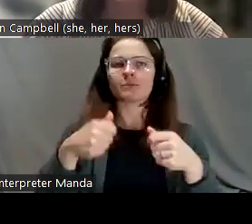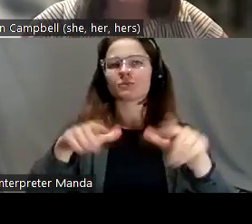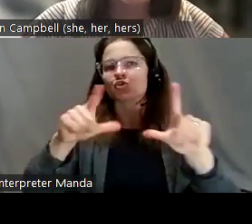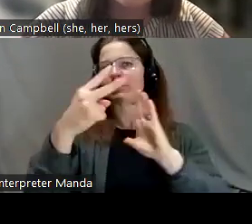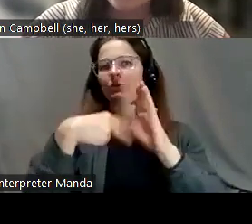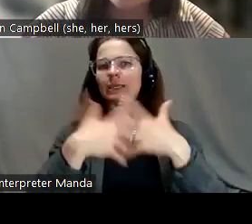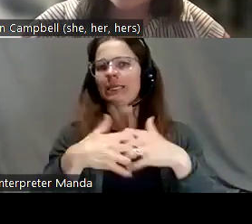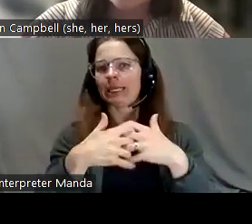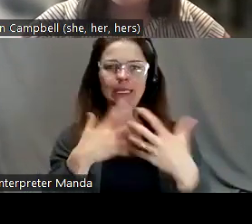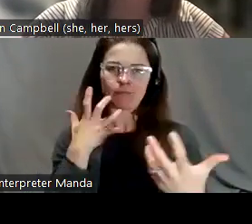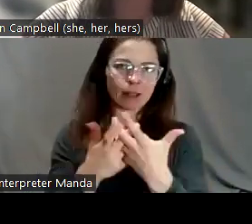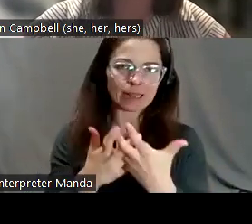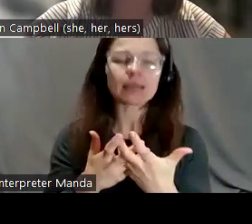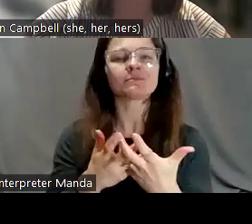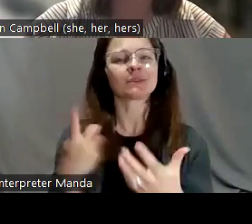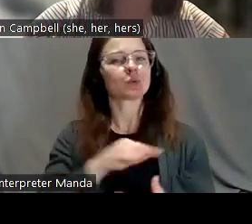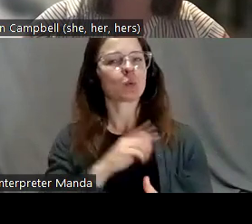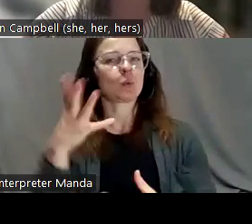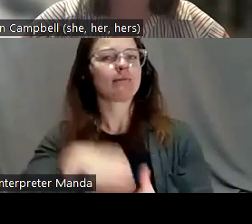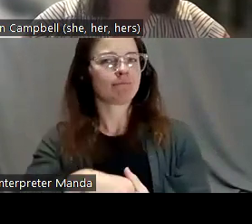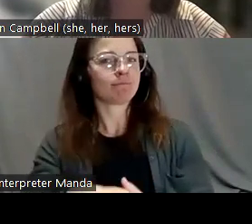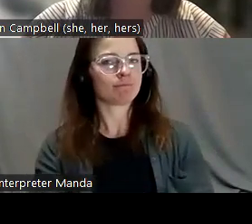in. Next slide, please.